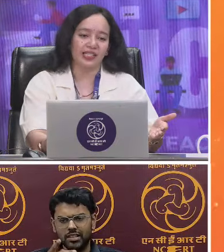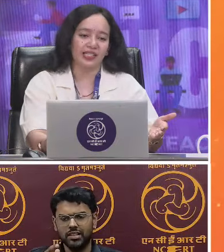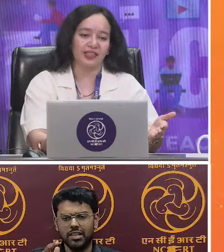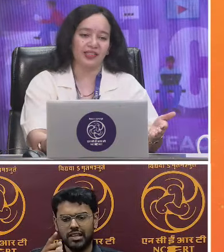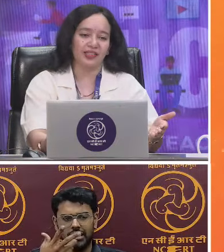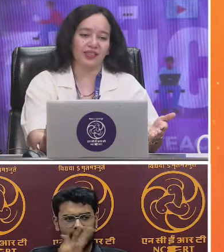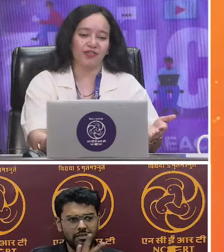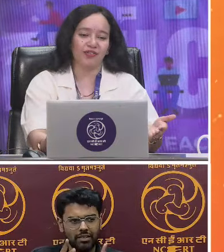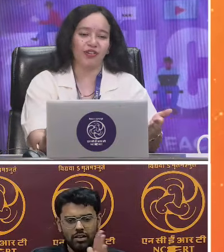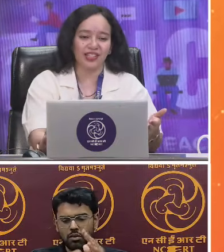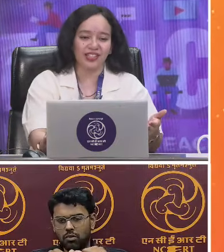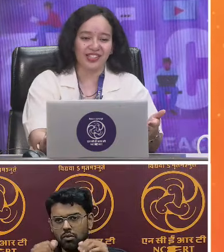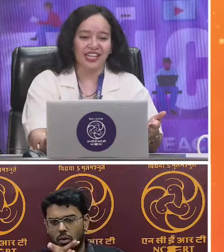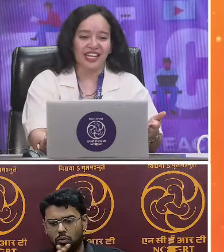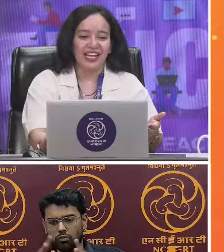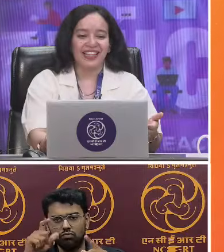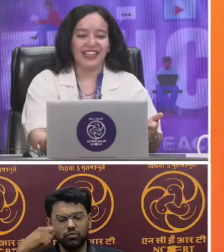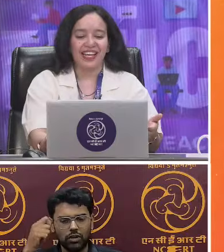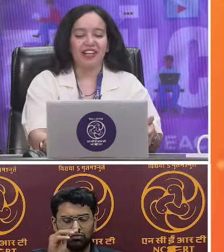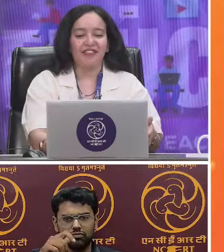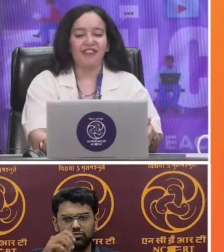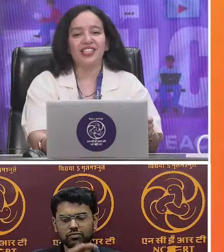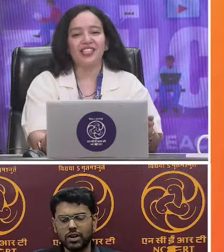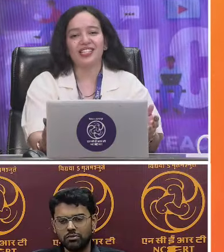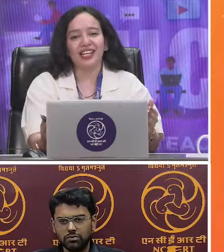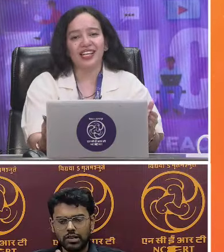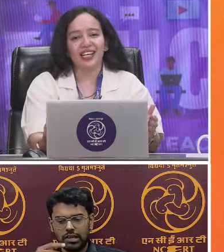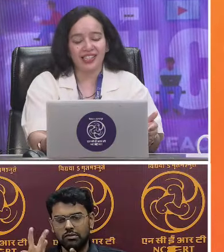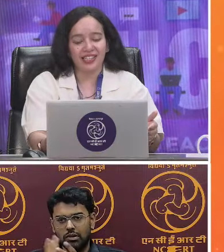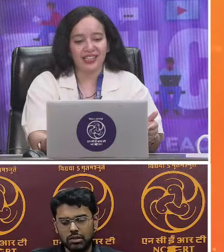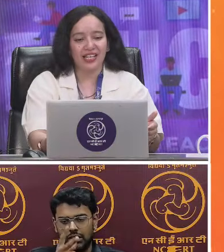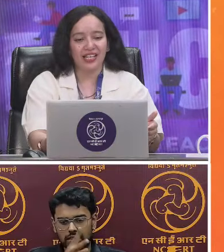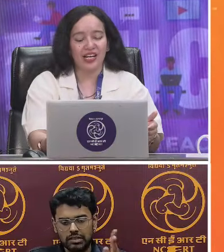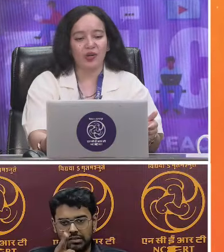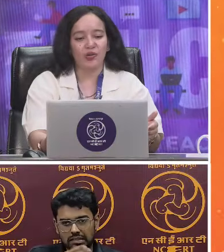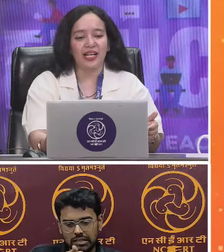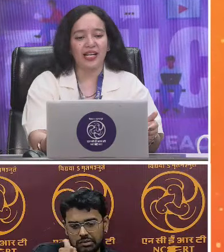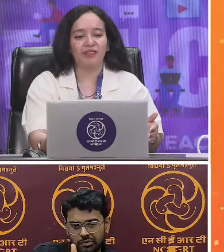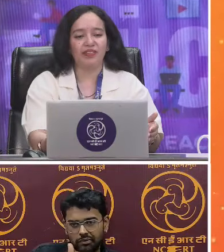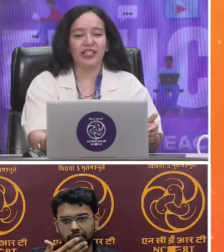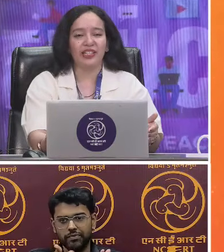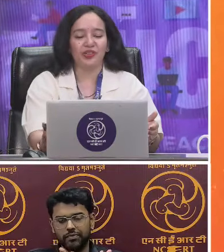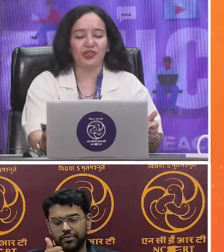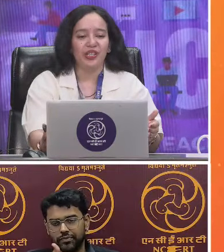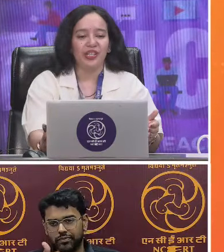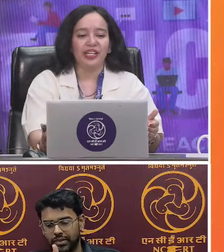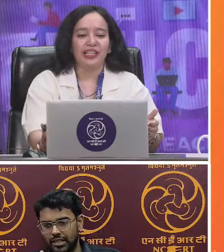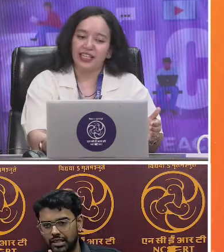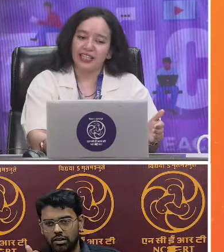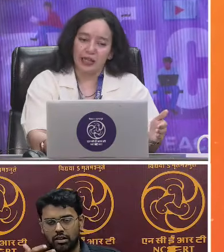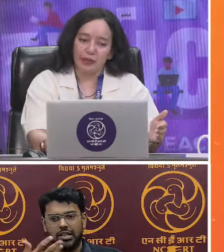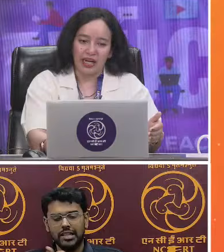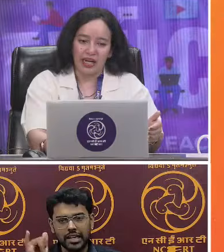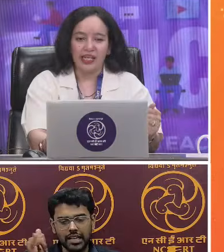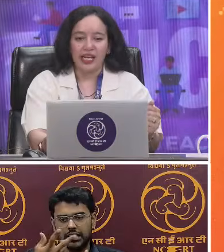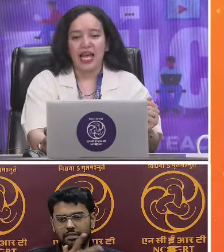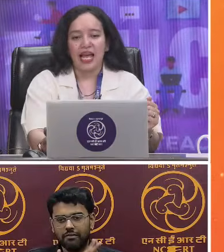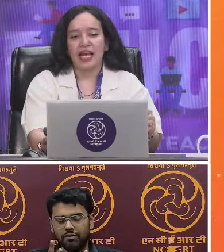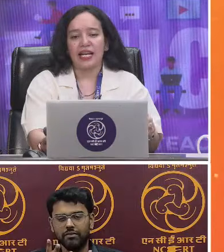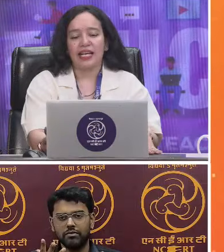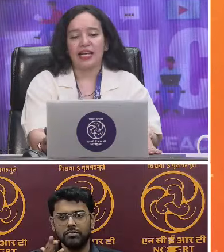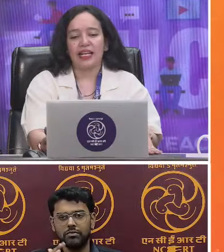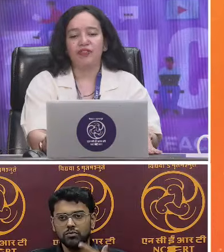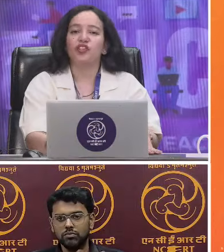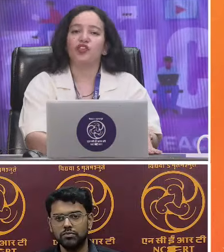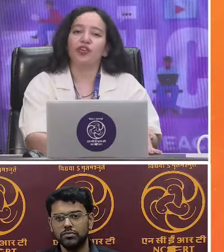unorganized footages there, and we just cut that out and we delete that part,